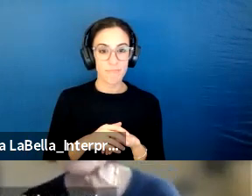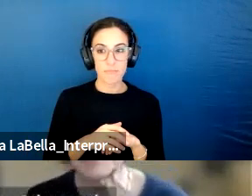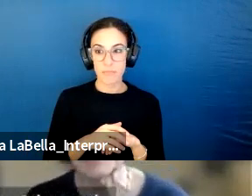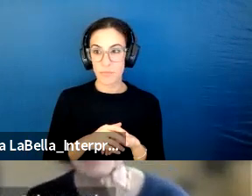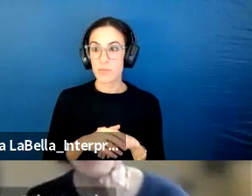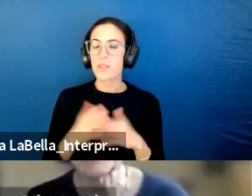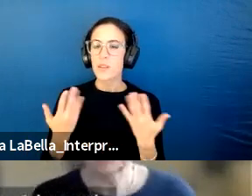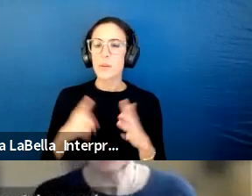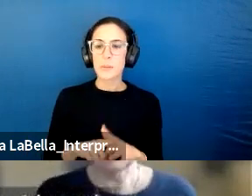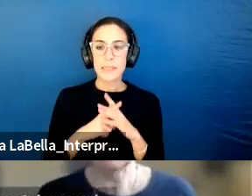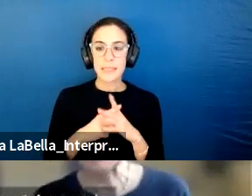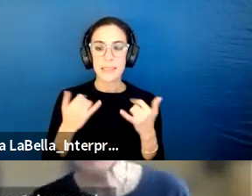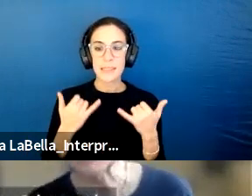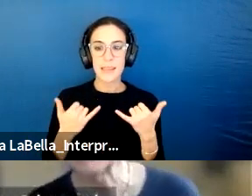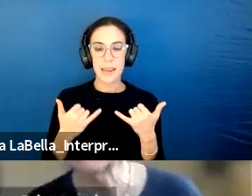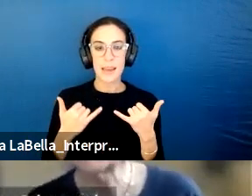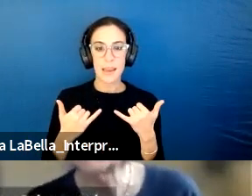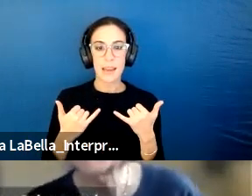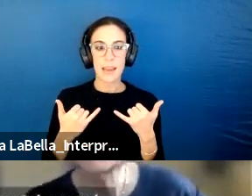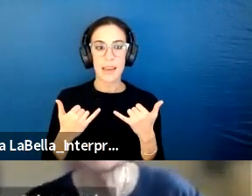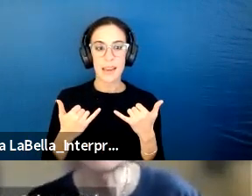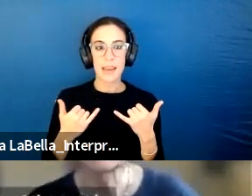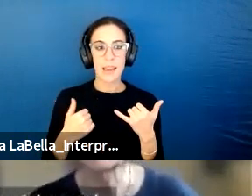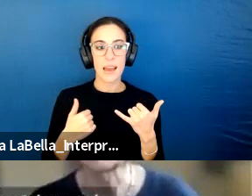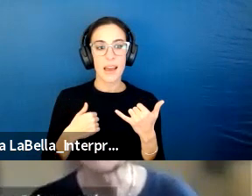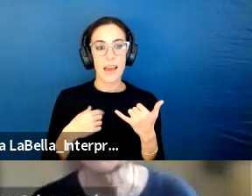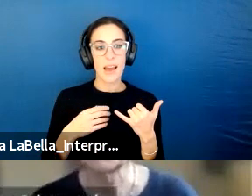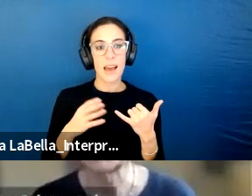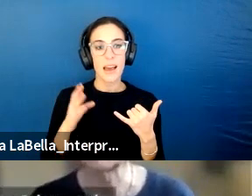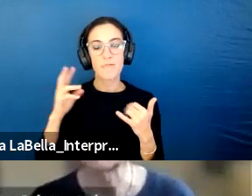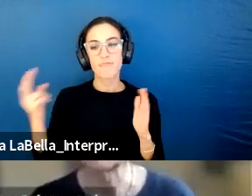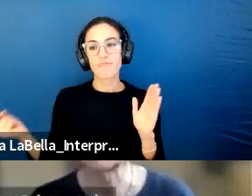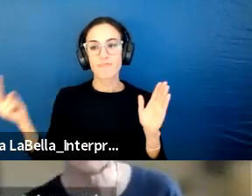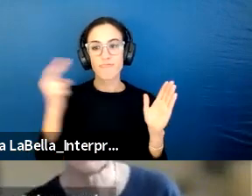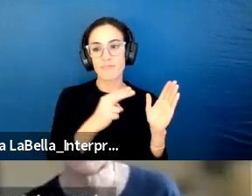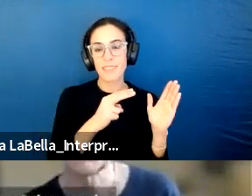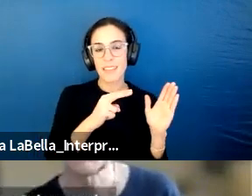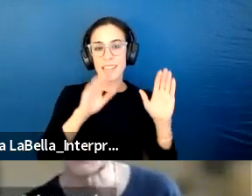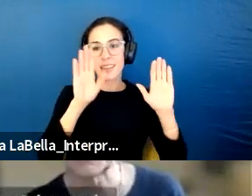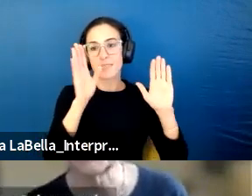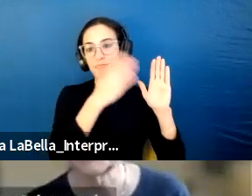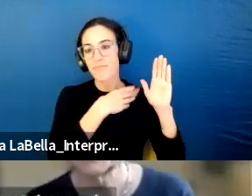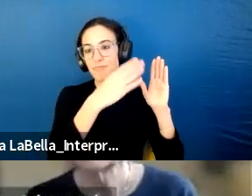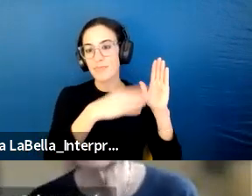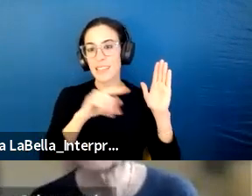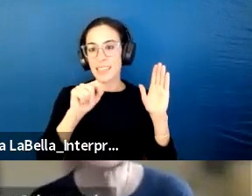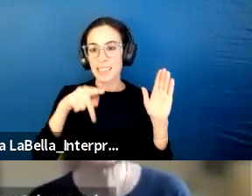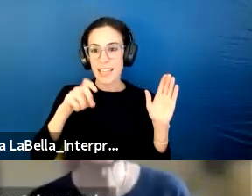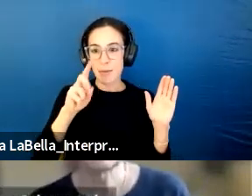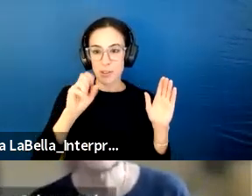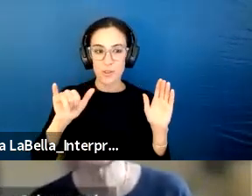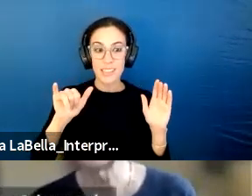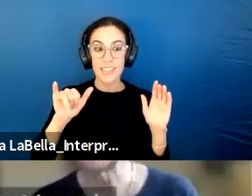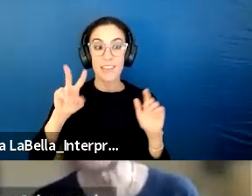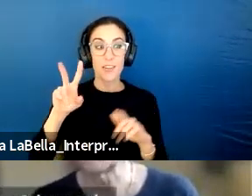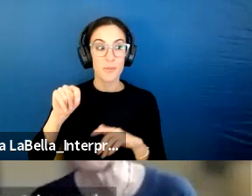So to begin today, I return us to the tapestries created by Vermont artist Judy Dow, which opened